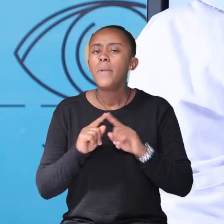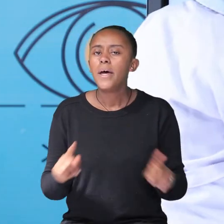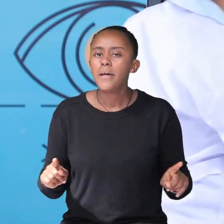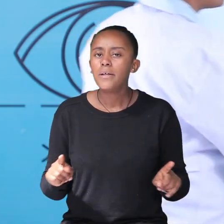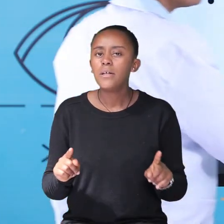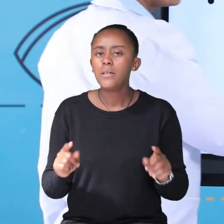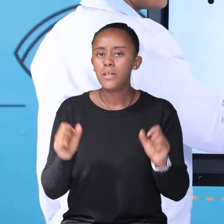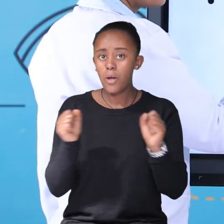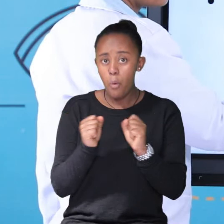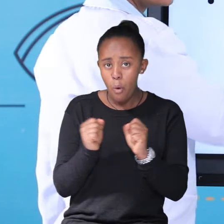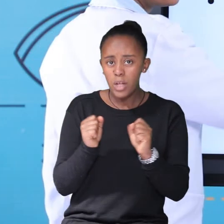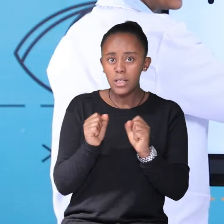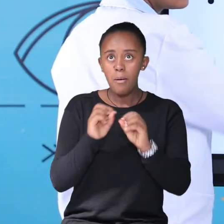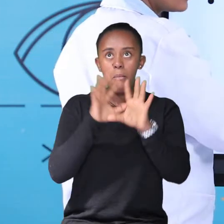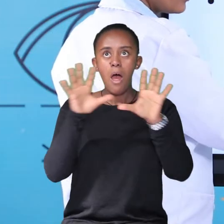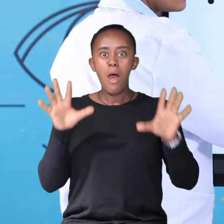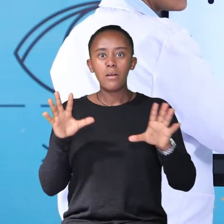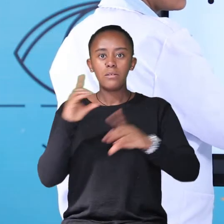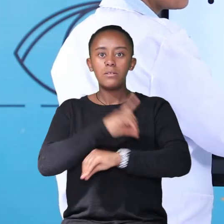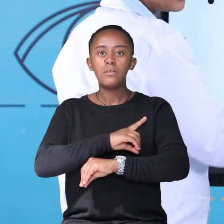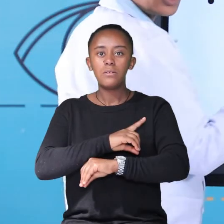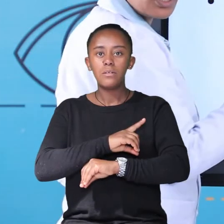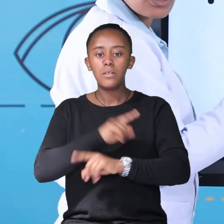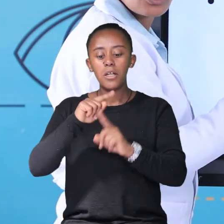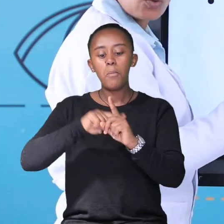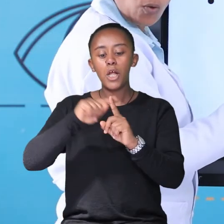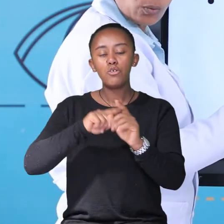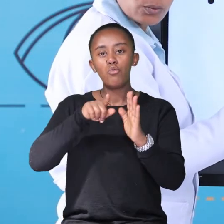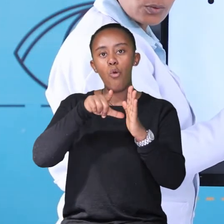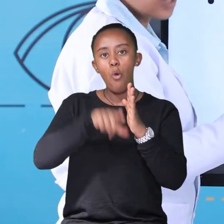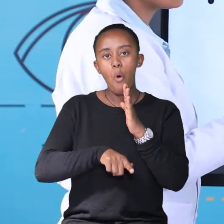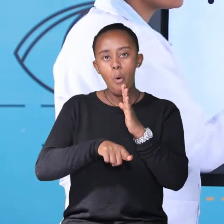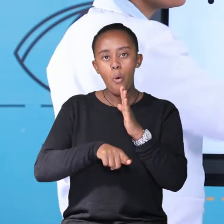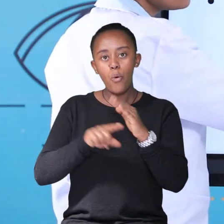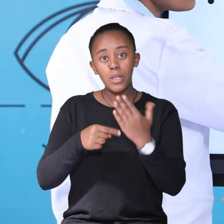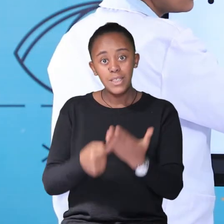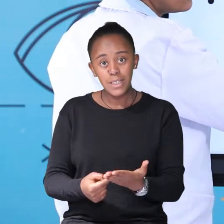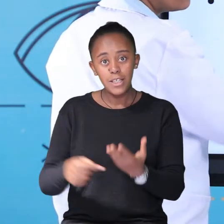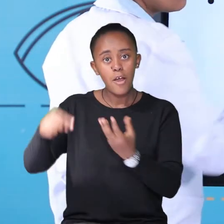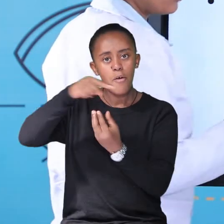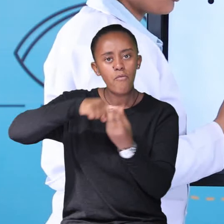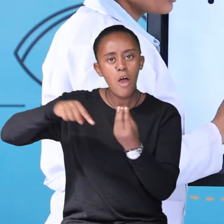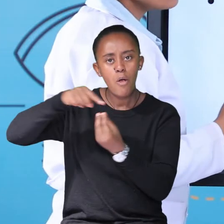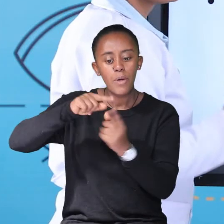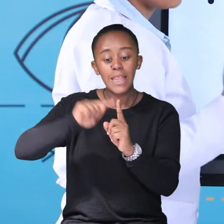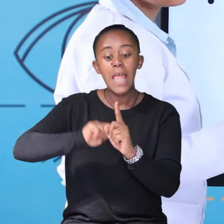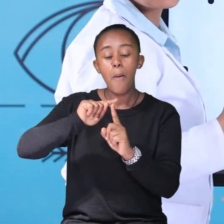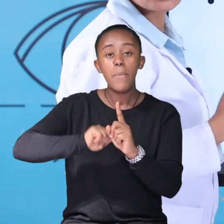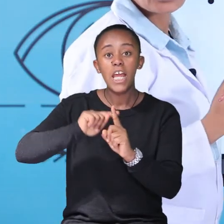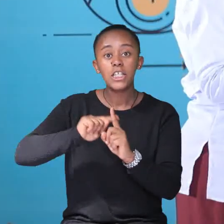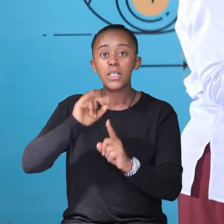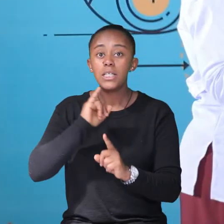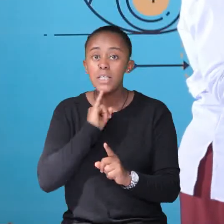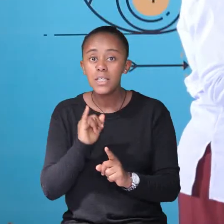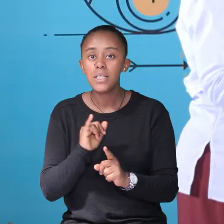Okay? But in cold, bright day, the temperature is low. Therefore, in this environment,